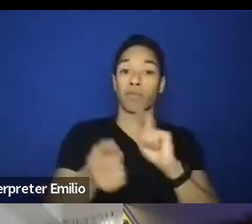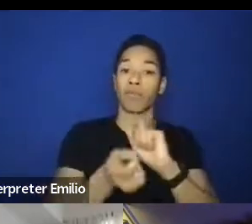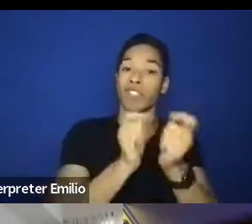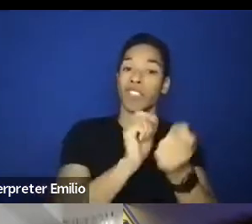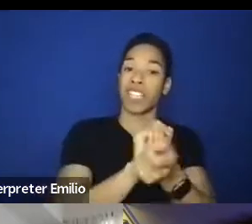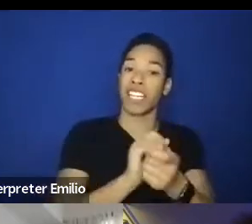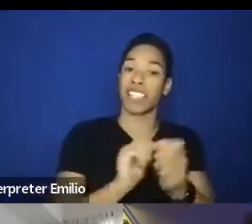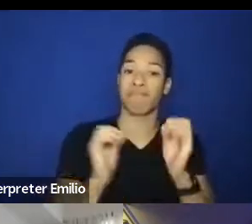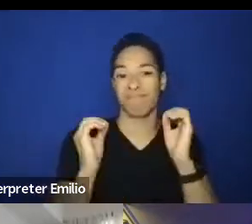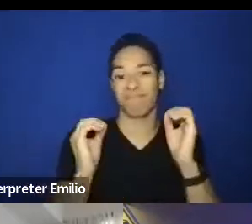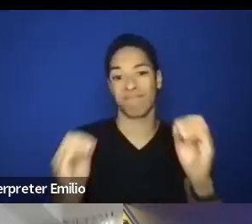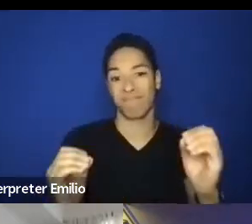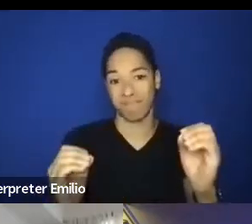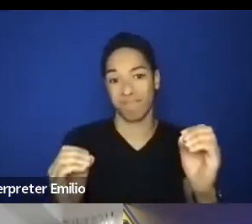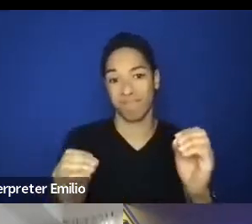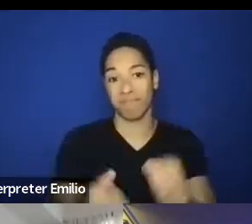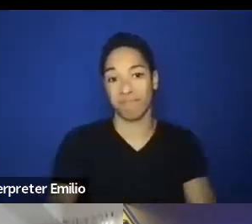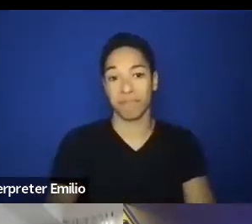differently.